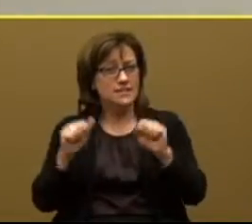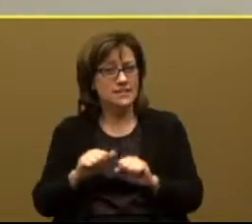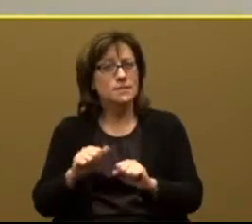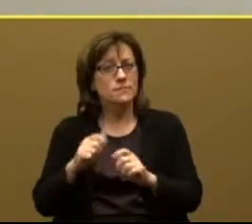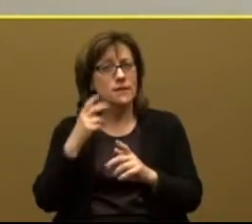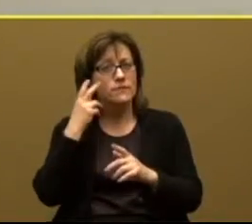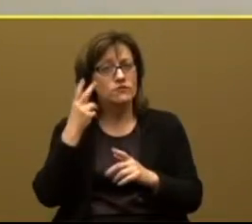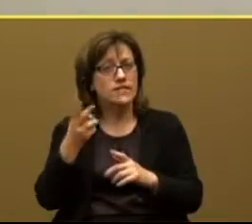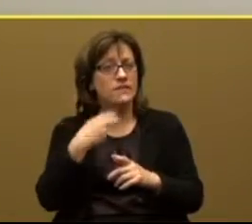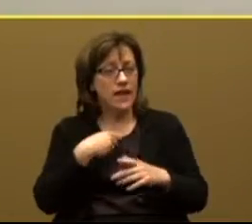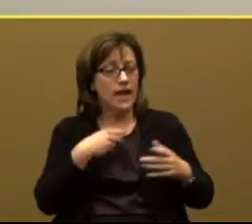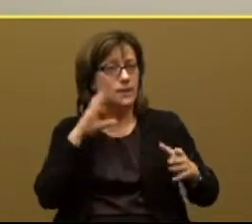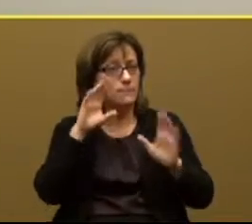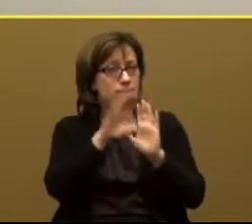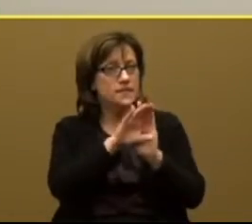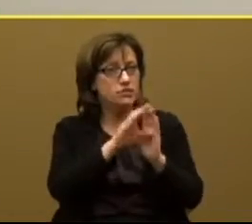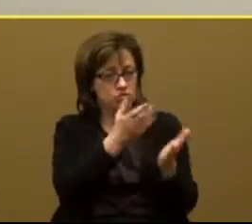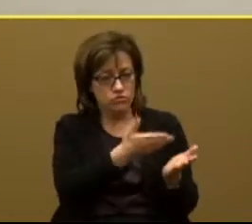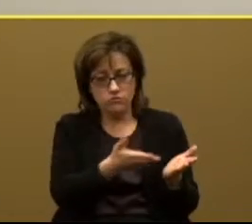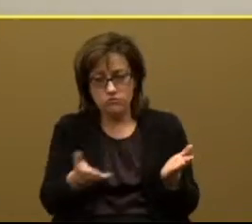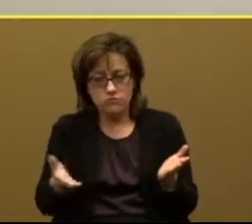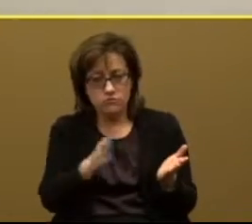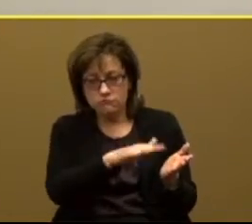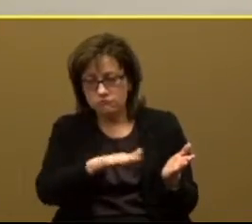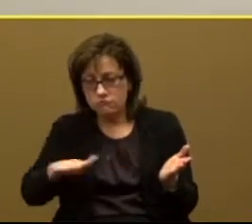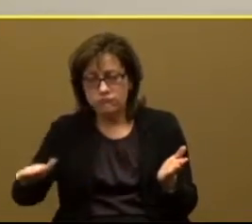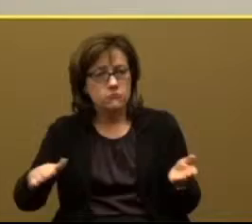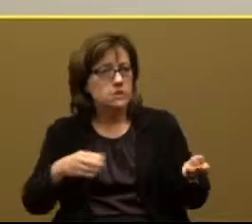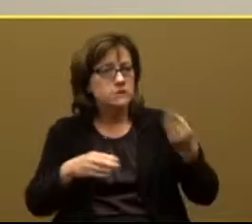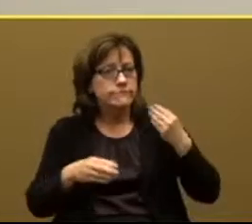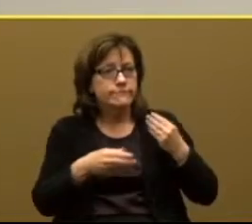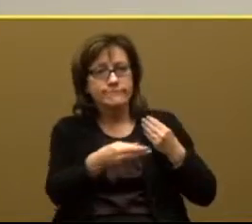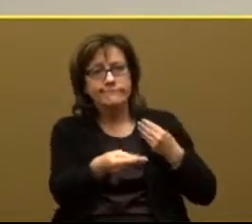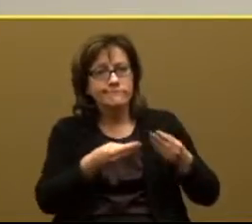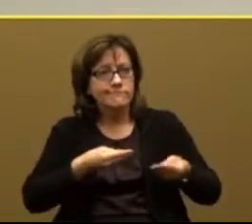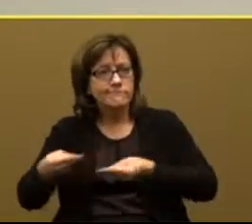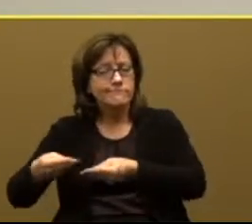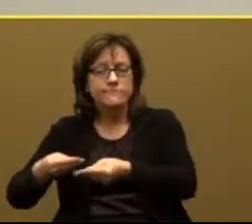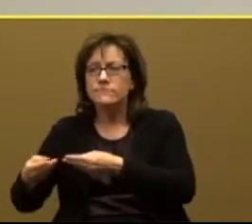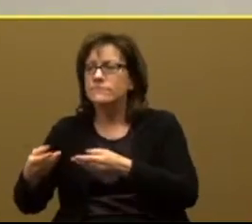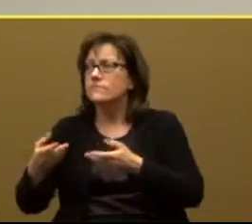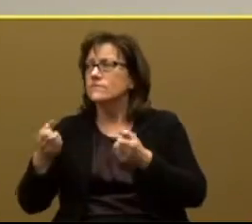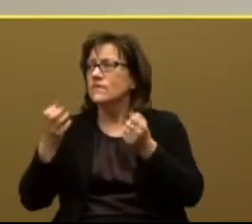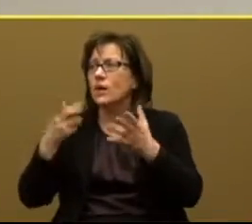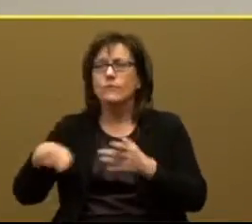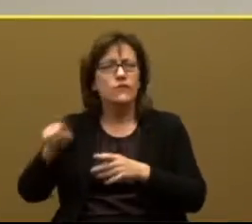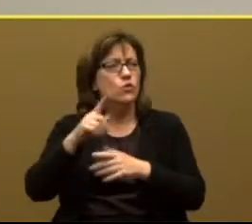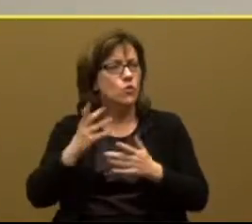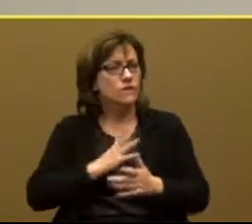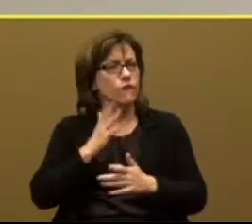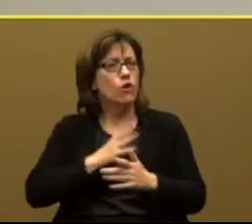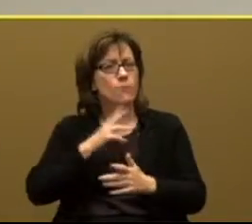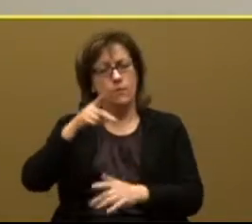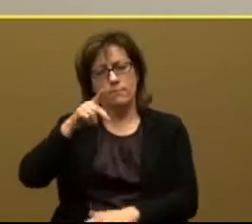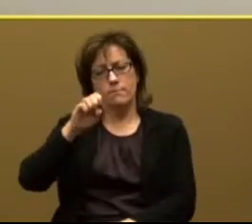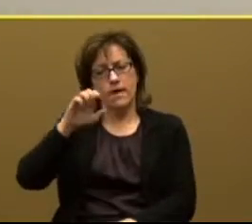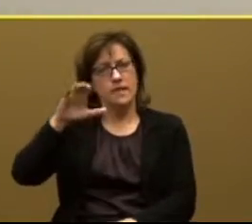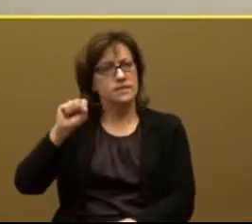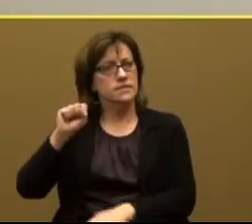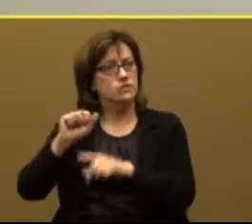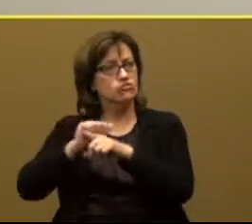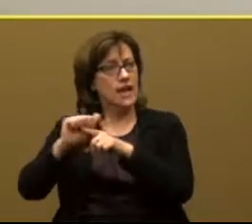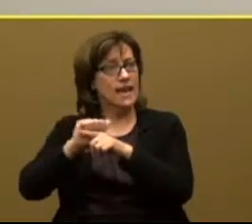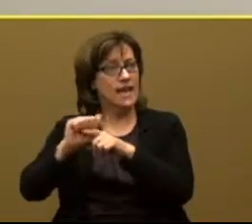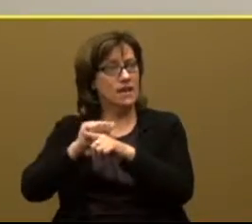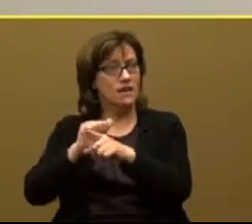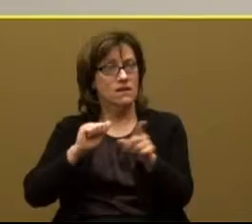Probably 90% of people who use it. How many of you have been to formal PECS training? Hey,